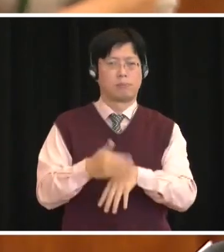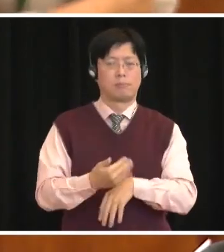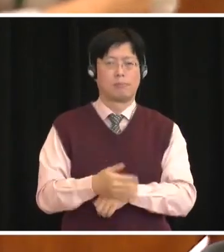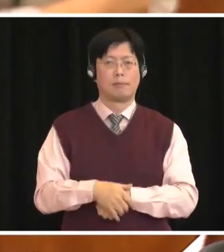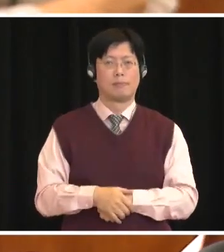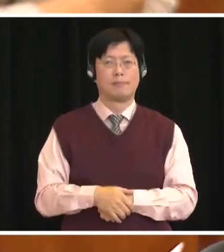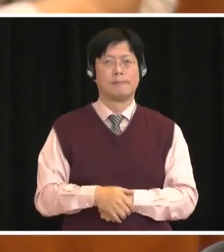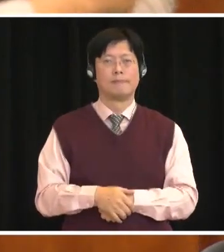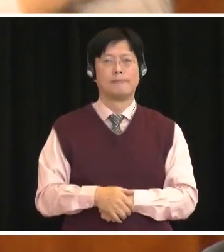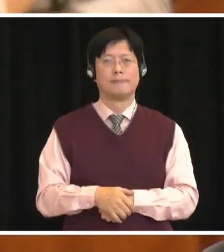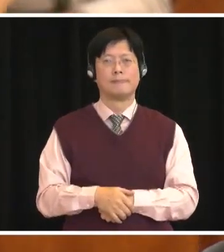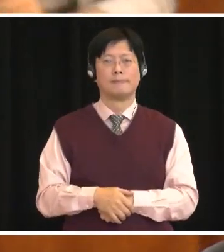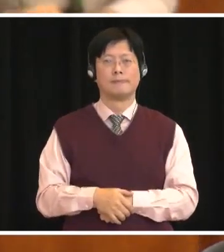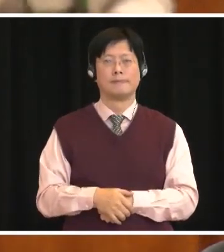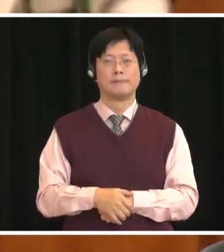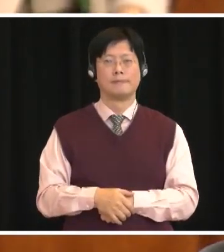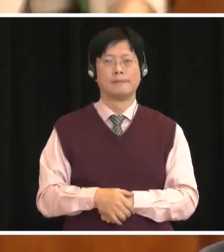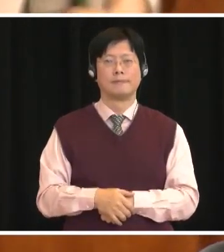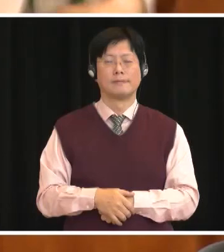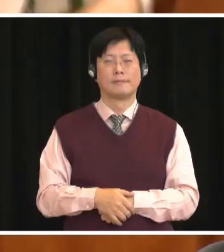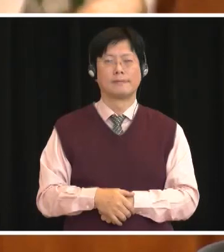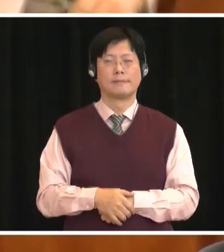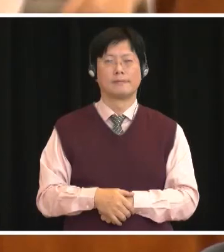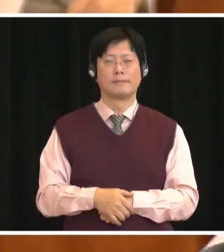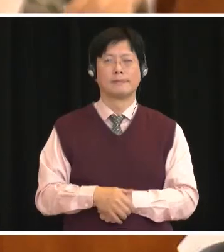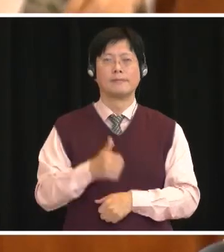questions to the victim.